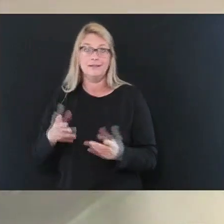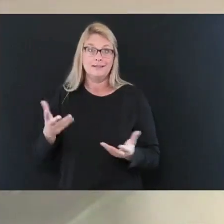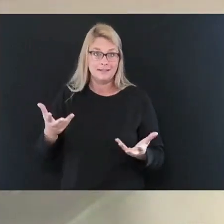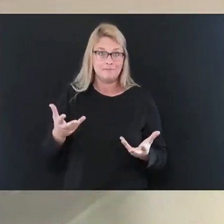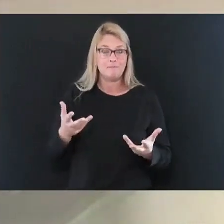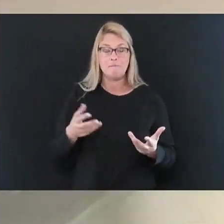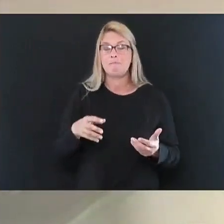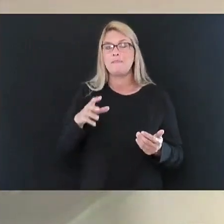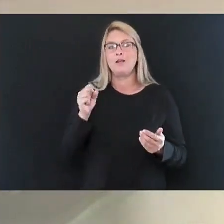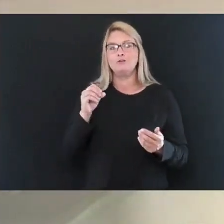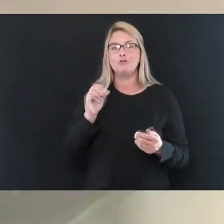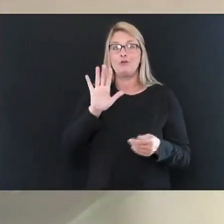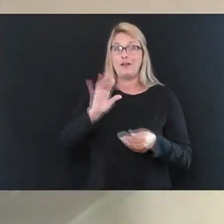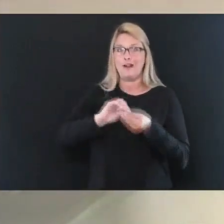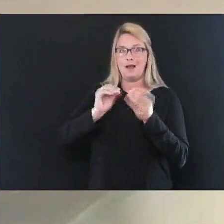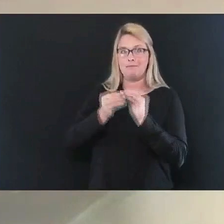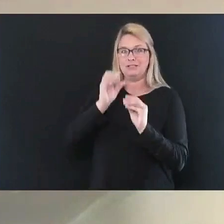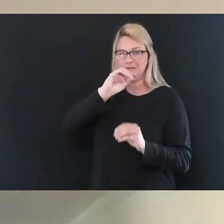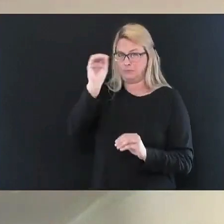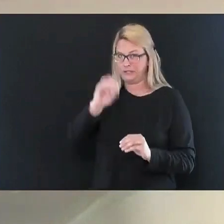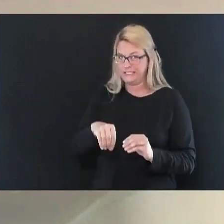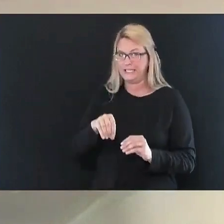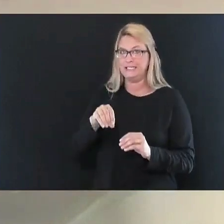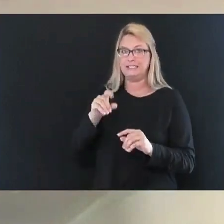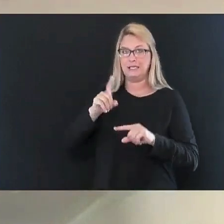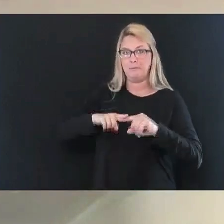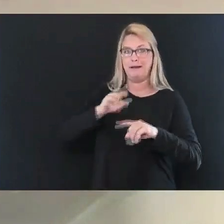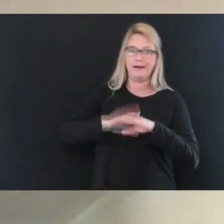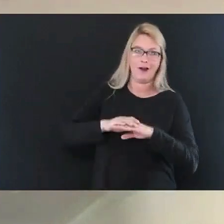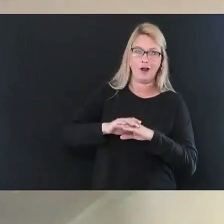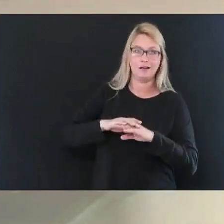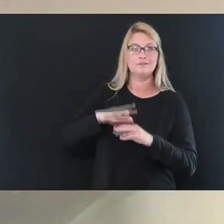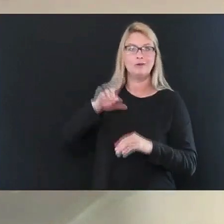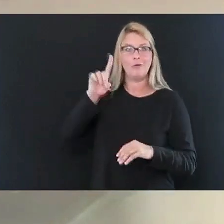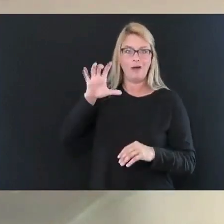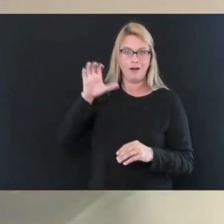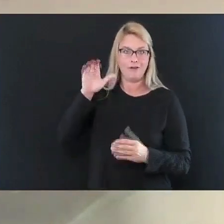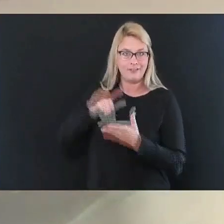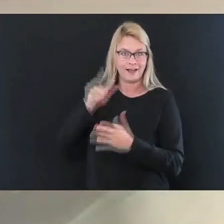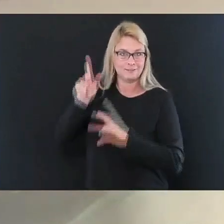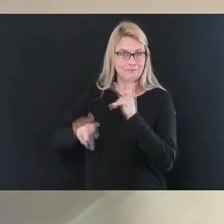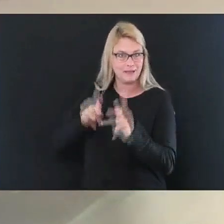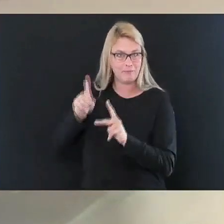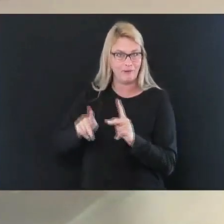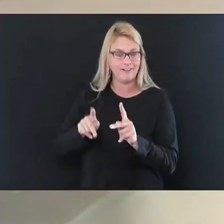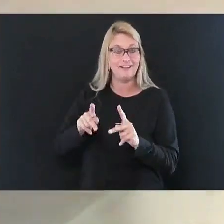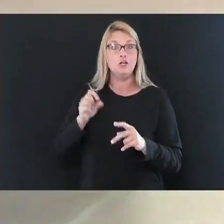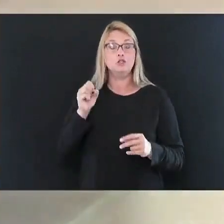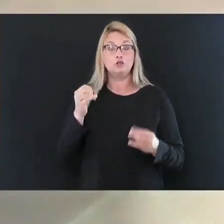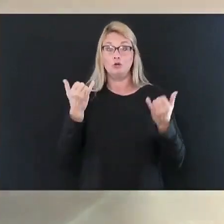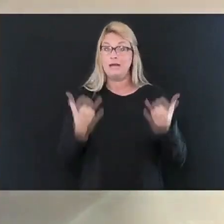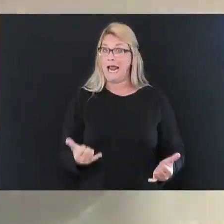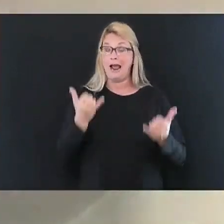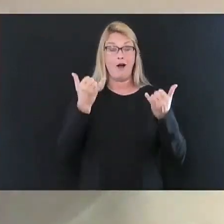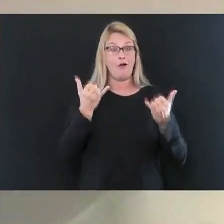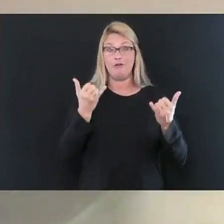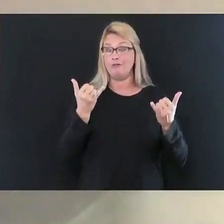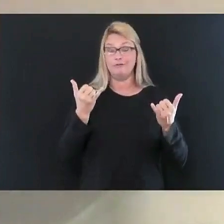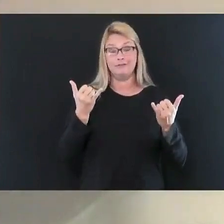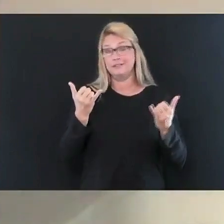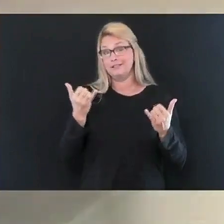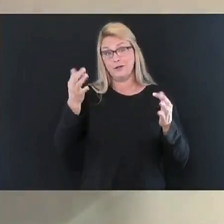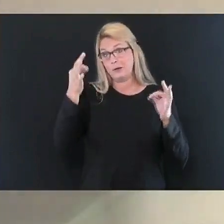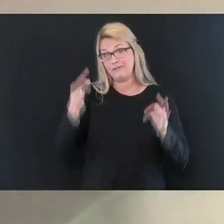worry much more than if you got 100 new cases out of 100,000 people. So therefore, we decided, and what happened